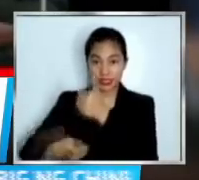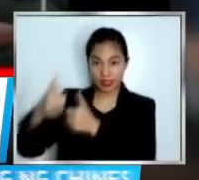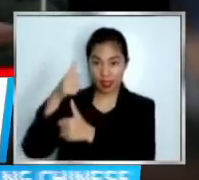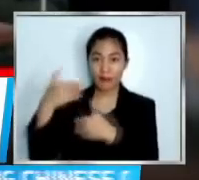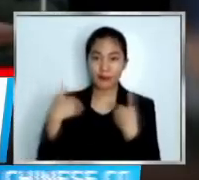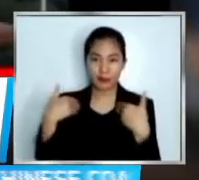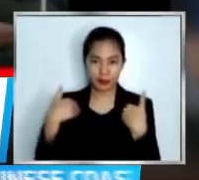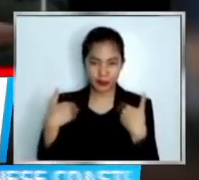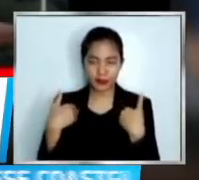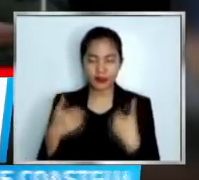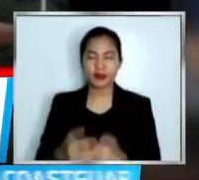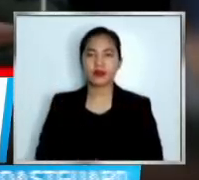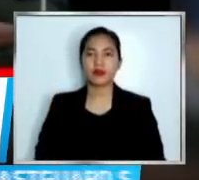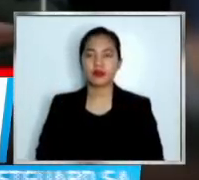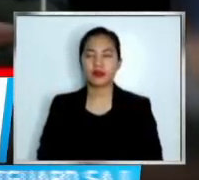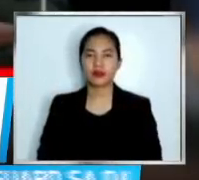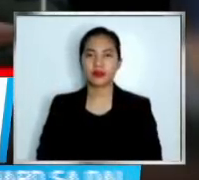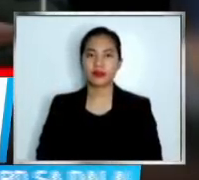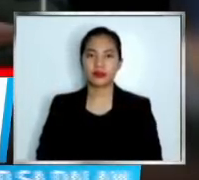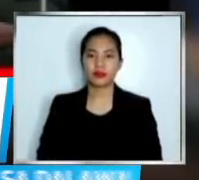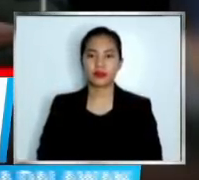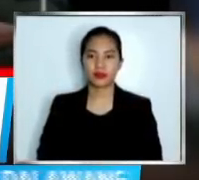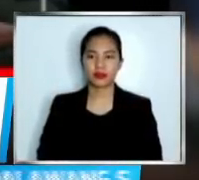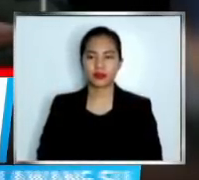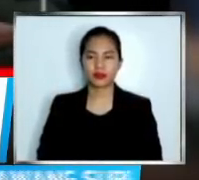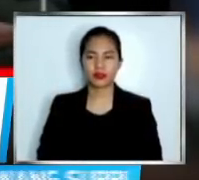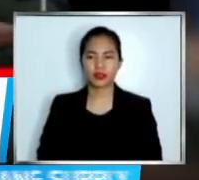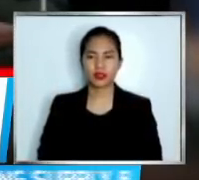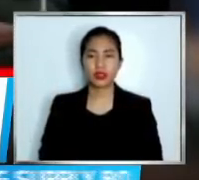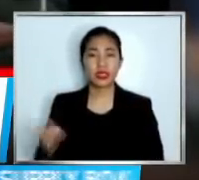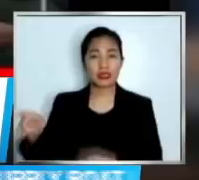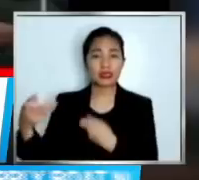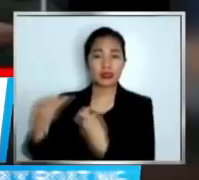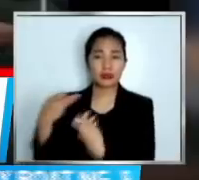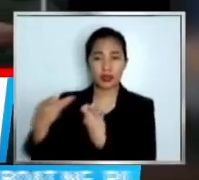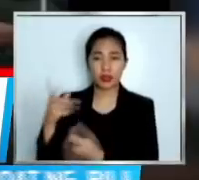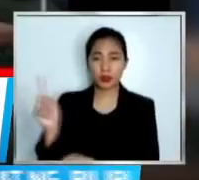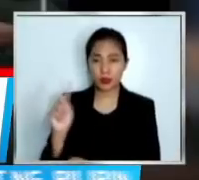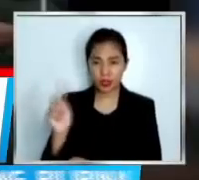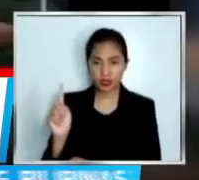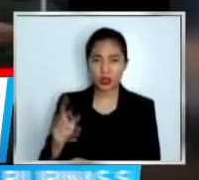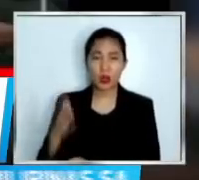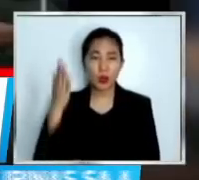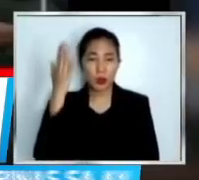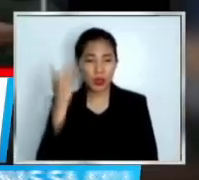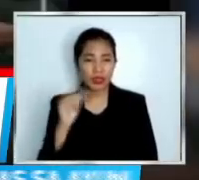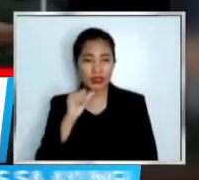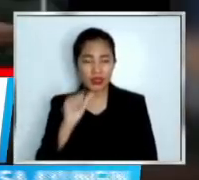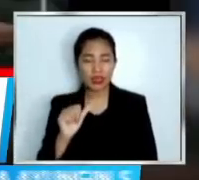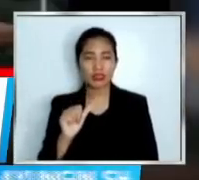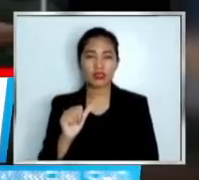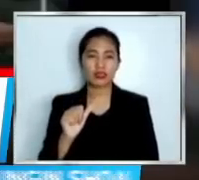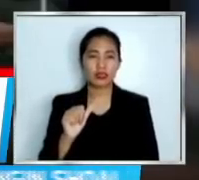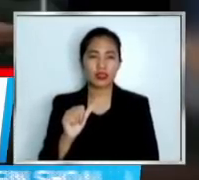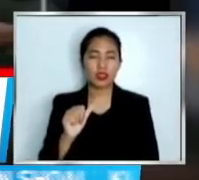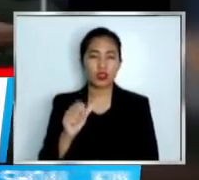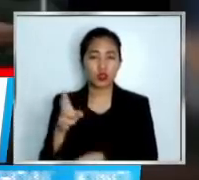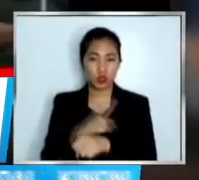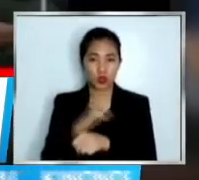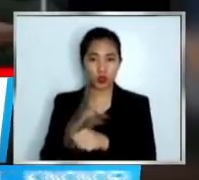and he reasoned out that the reason why PNOC EC did not exercise its